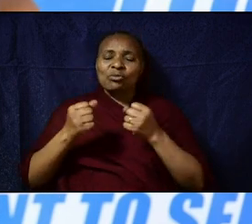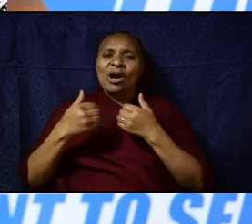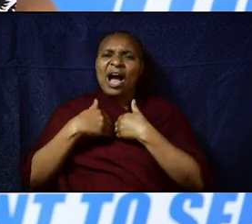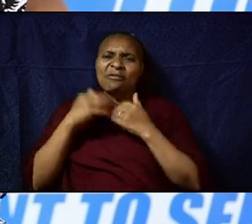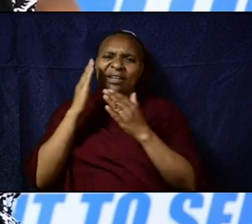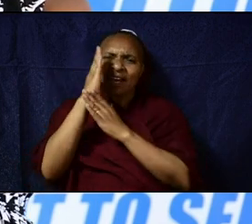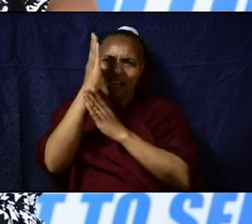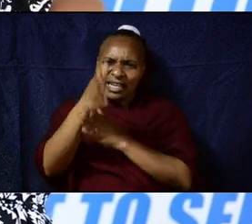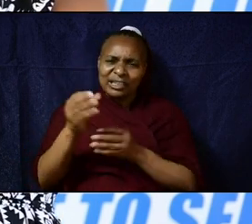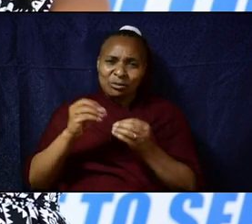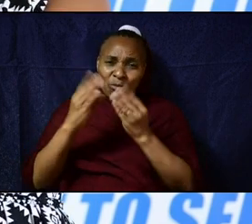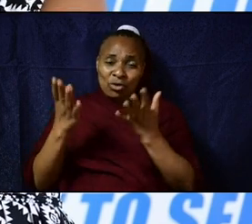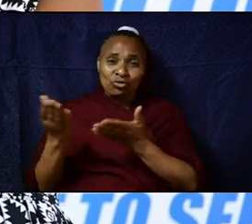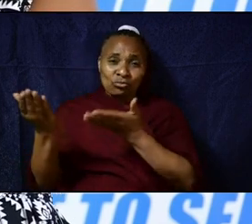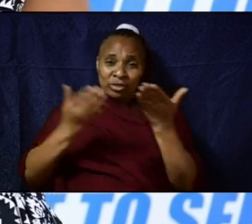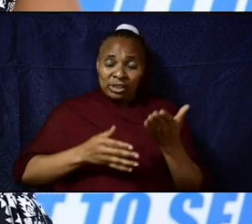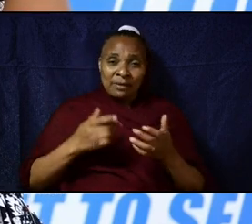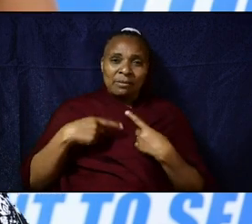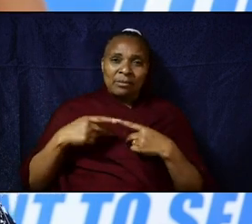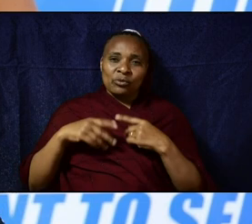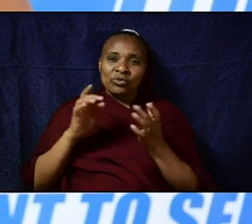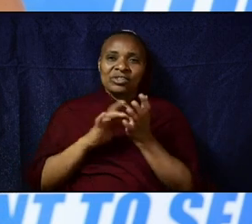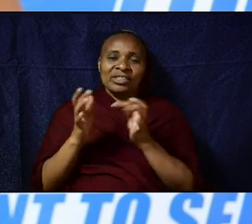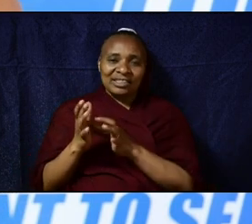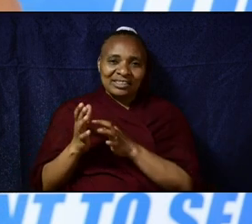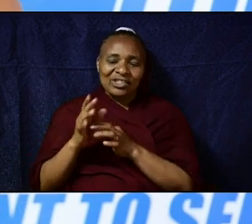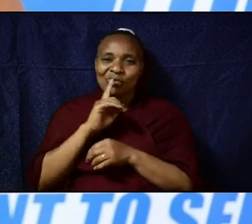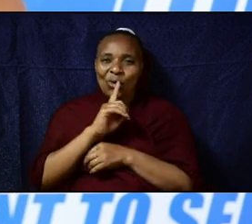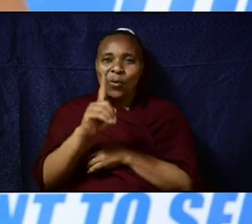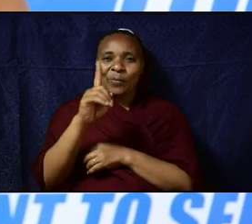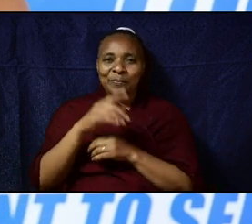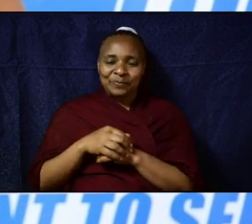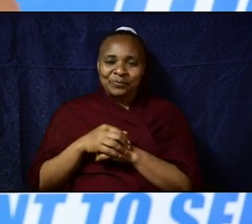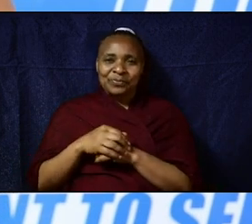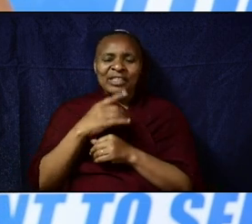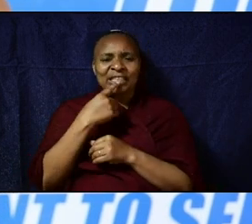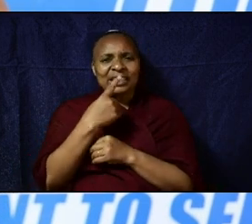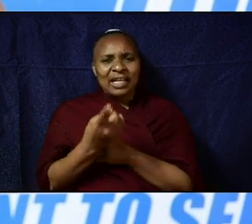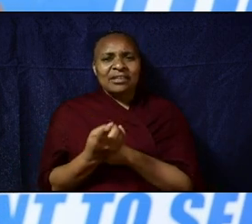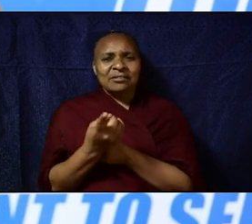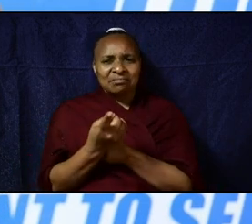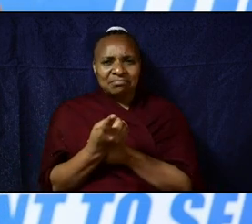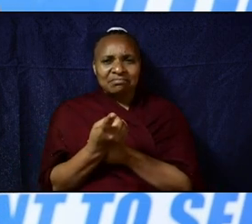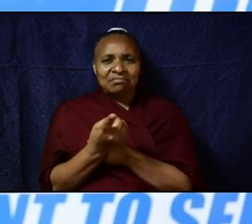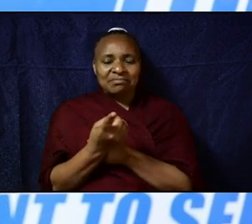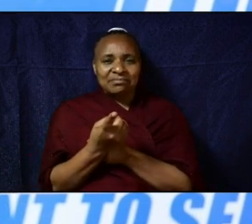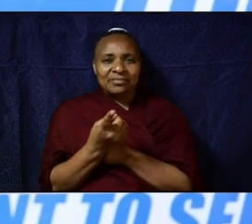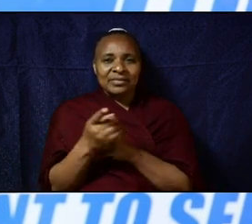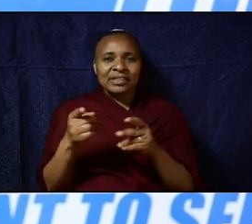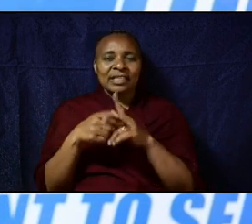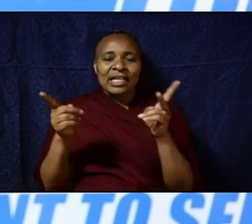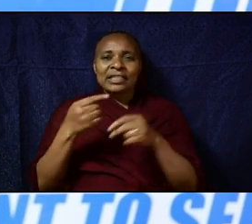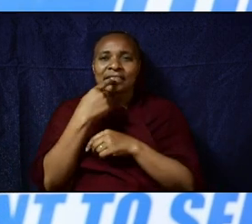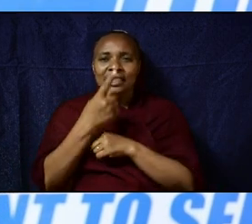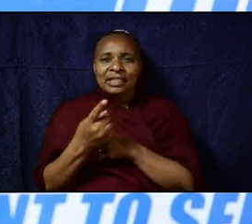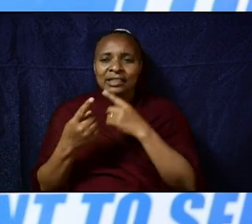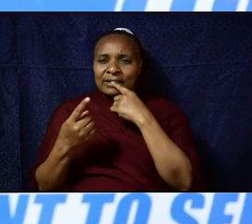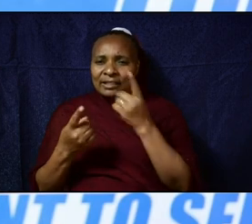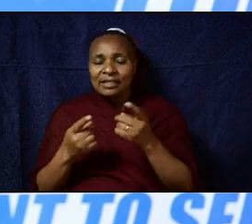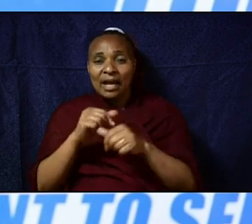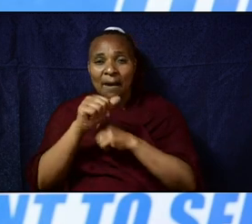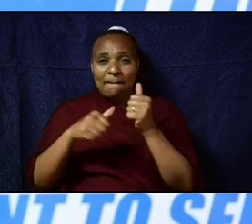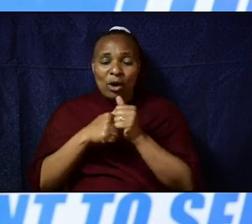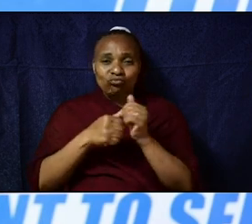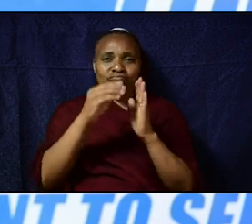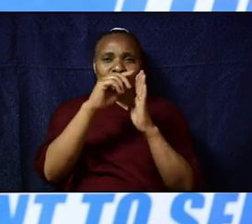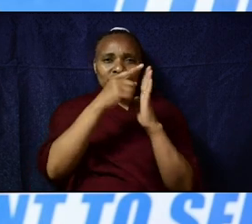in terms of winning people to Jesus. So they told them, So now they began telling them about the